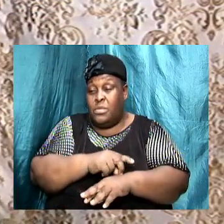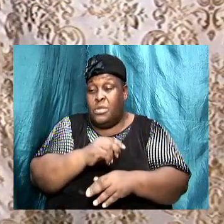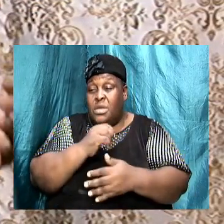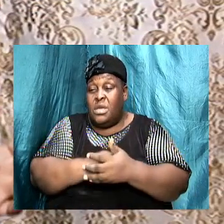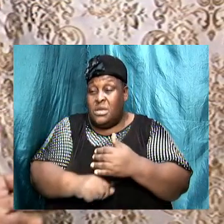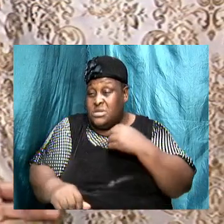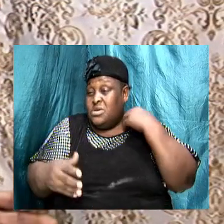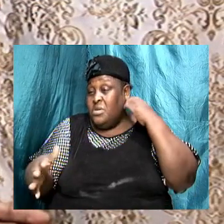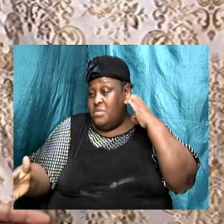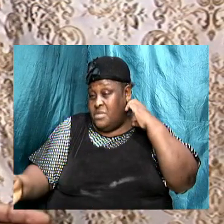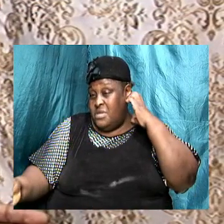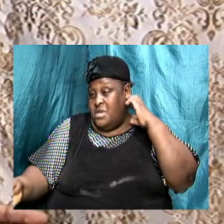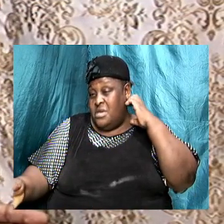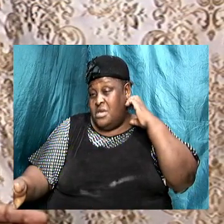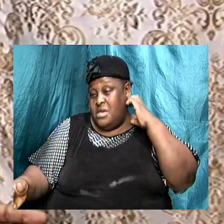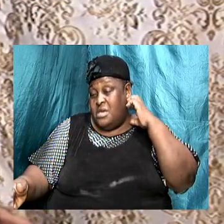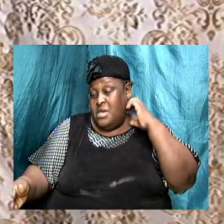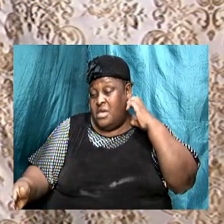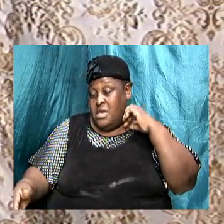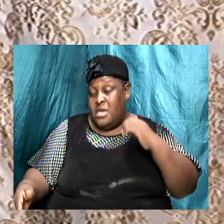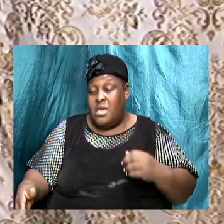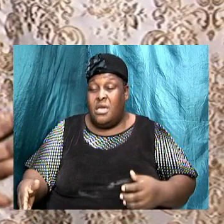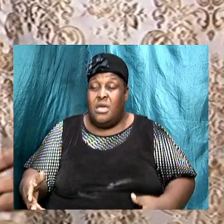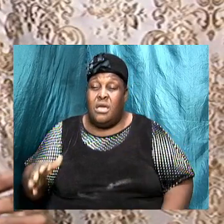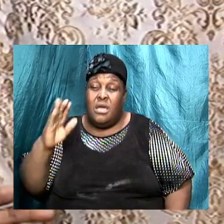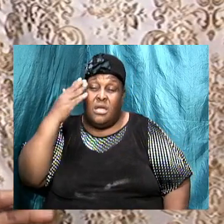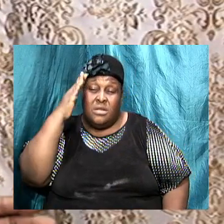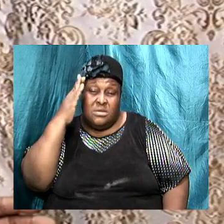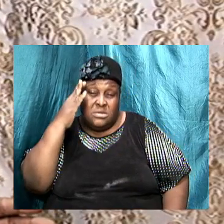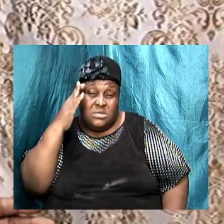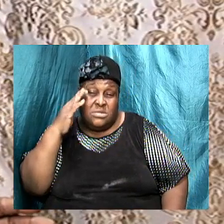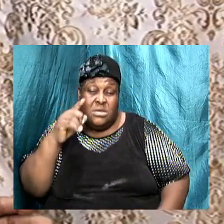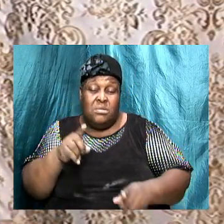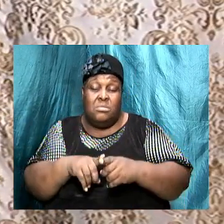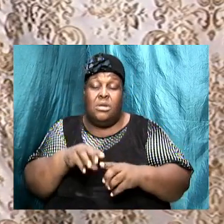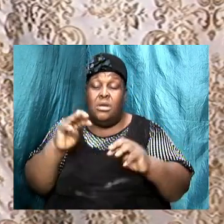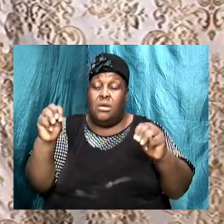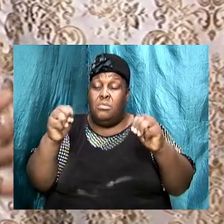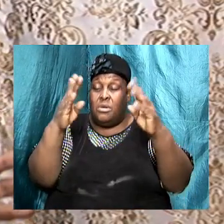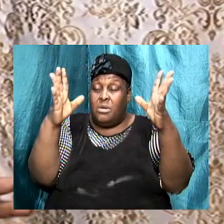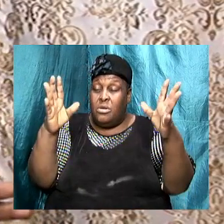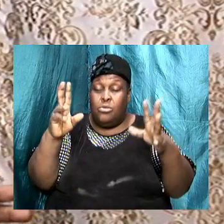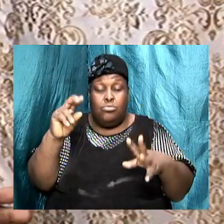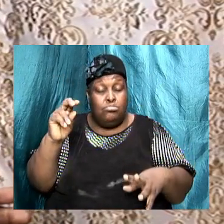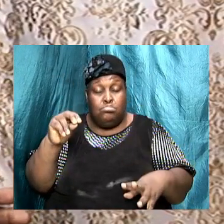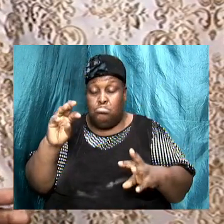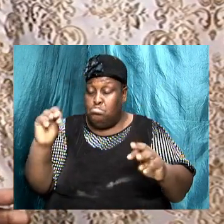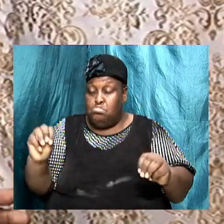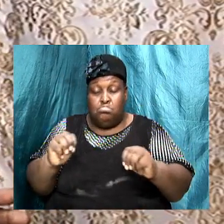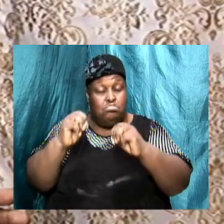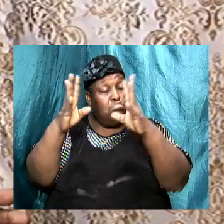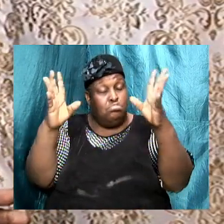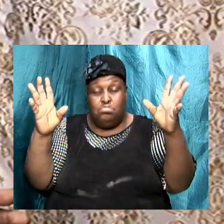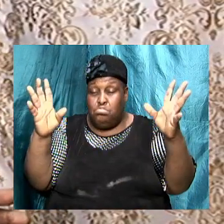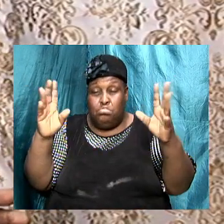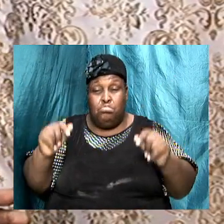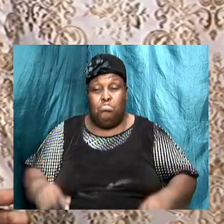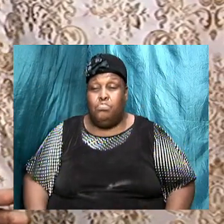Something might be staged, and it seems like a miracle is work, but no miracle.